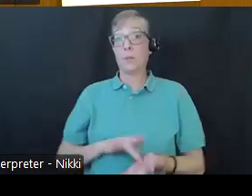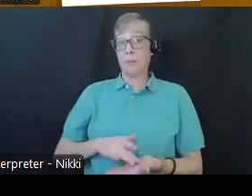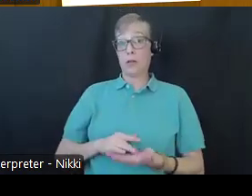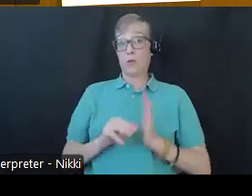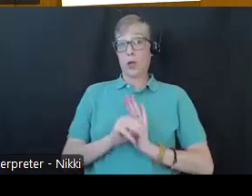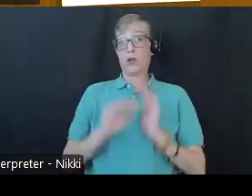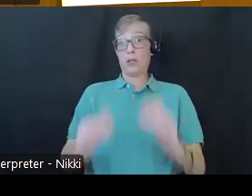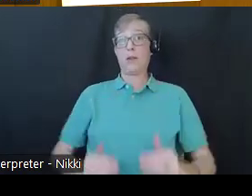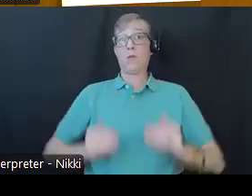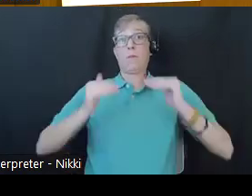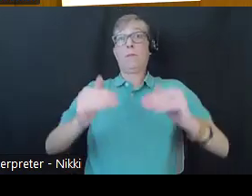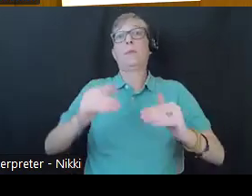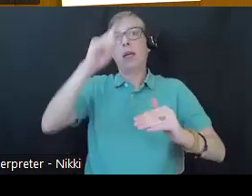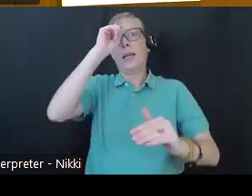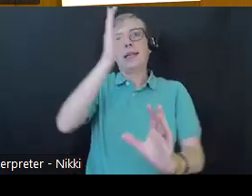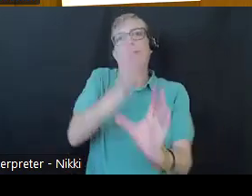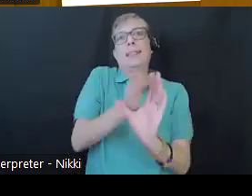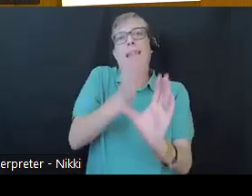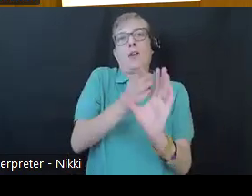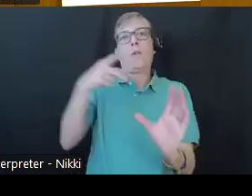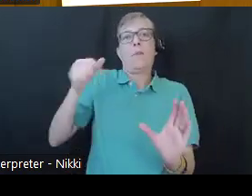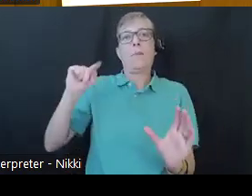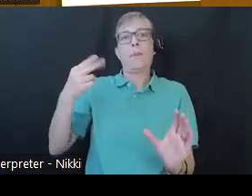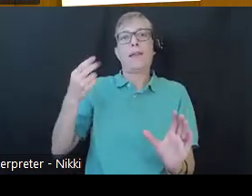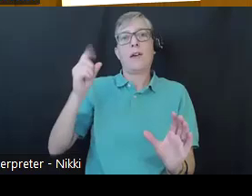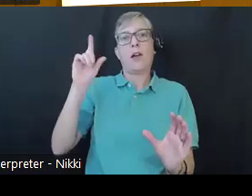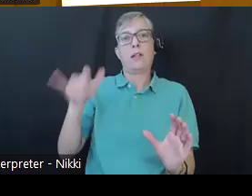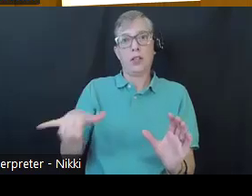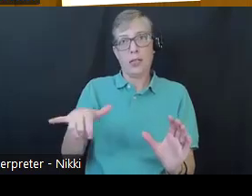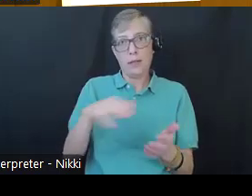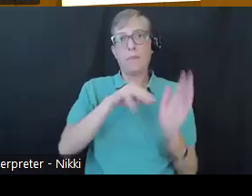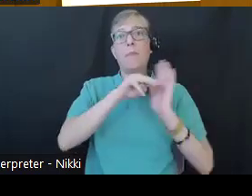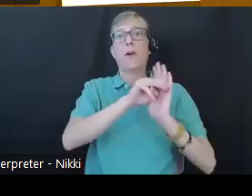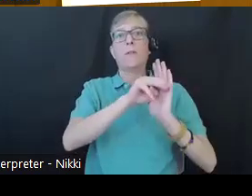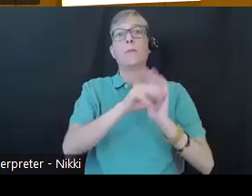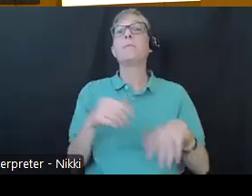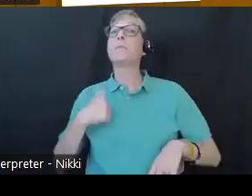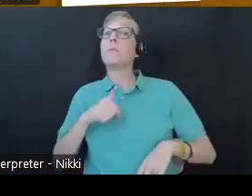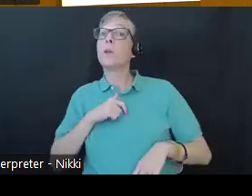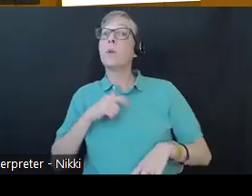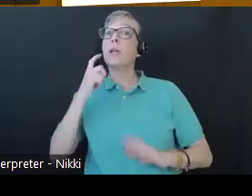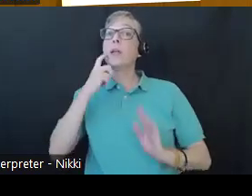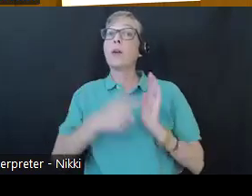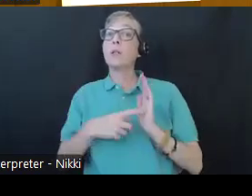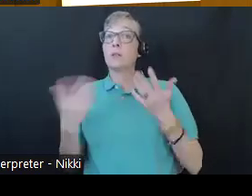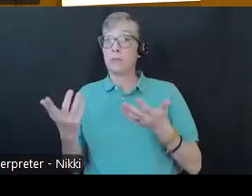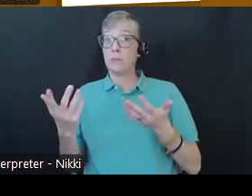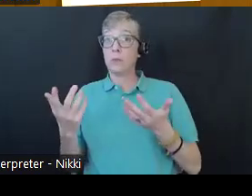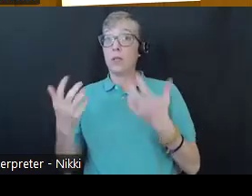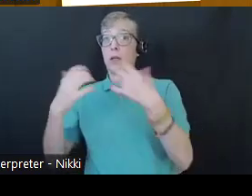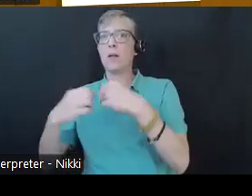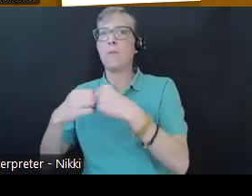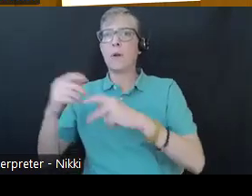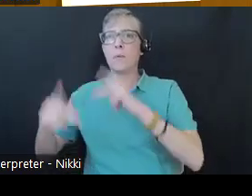here. What we were finding out is the more people survived, then we needed to start looking at rates of